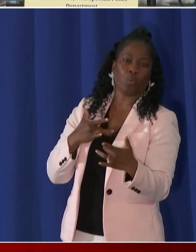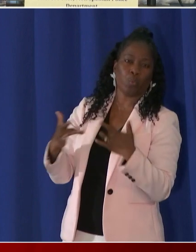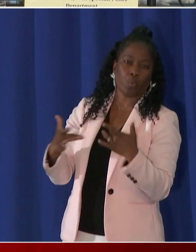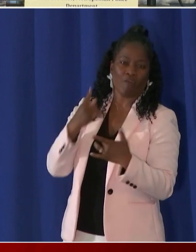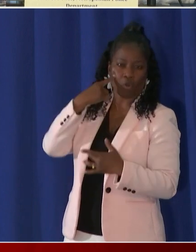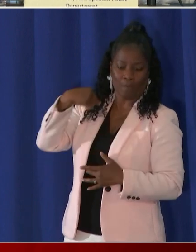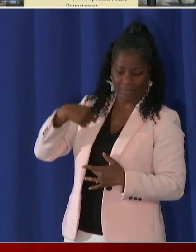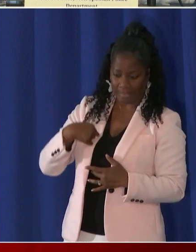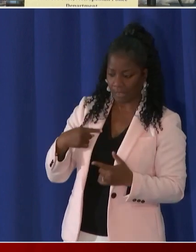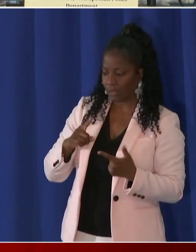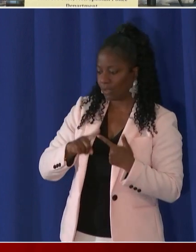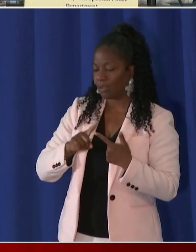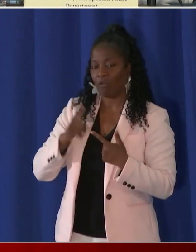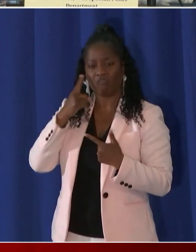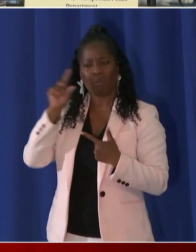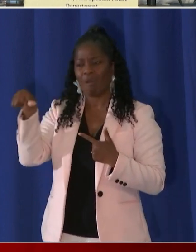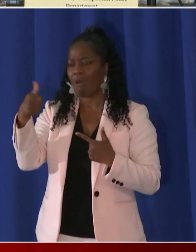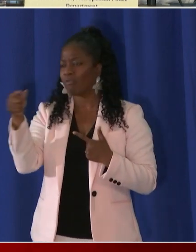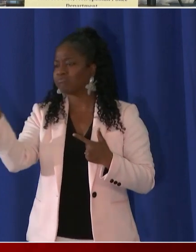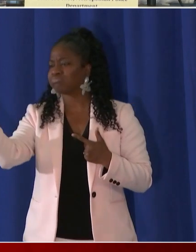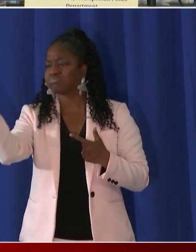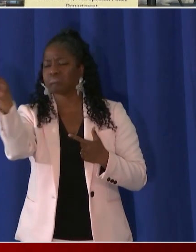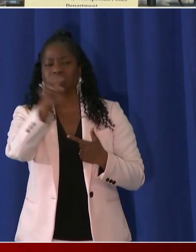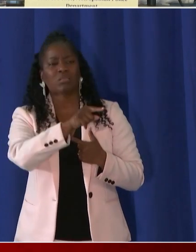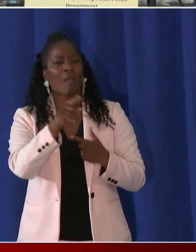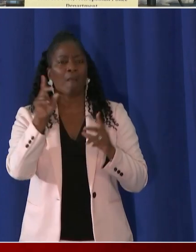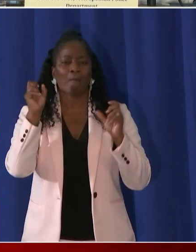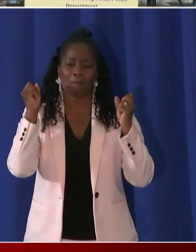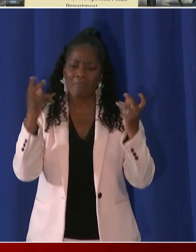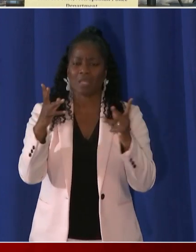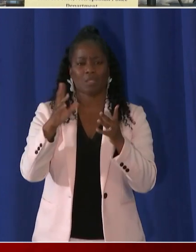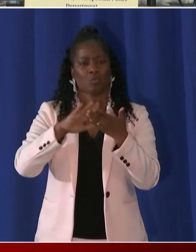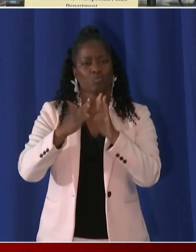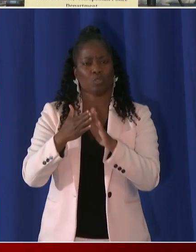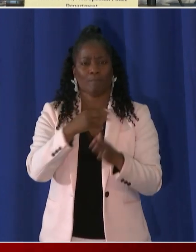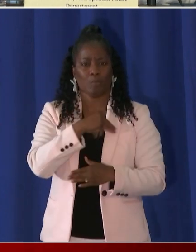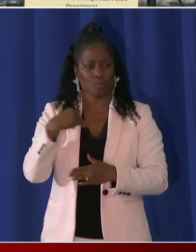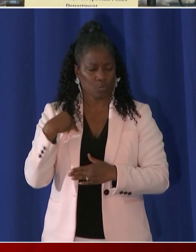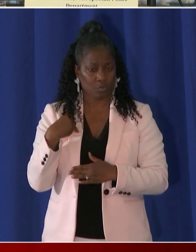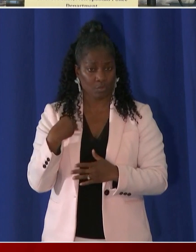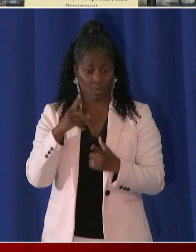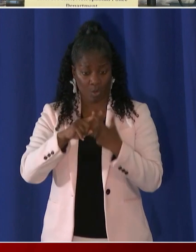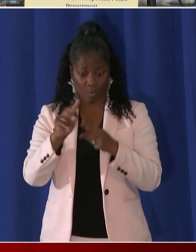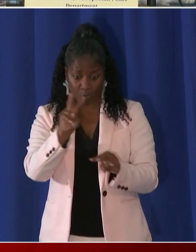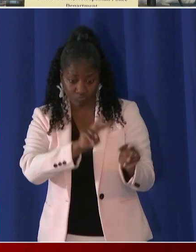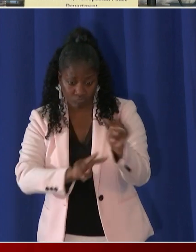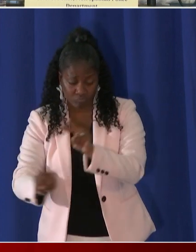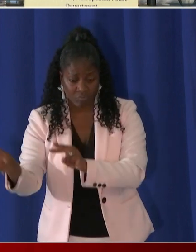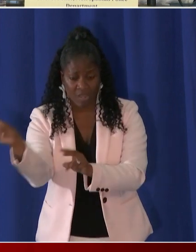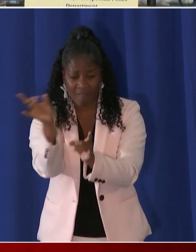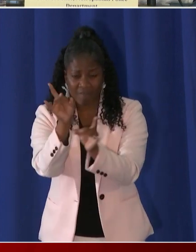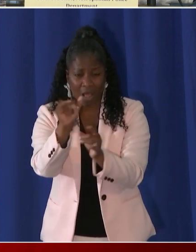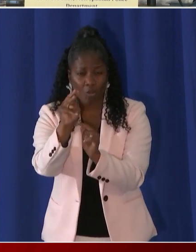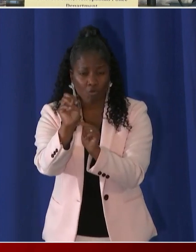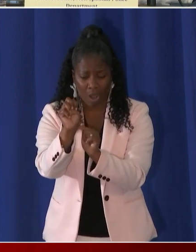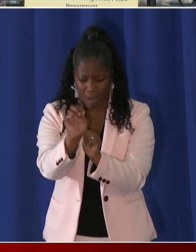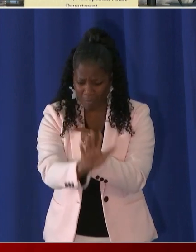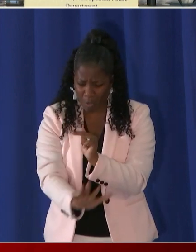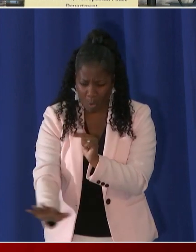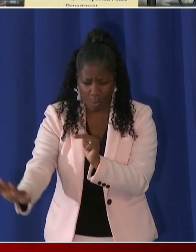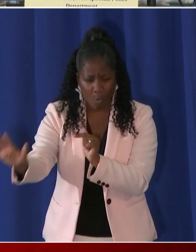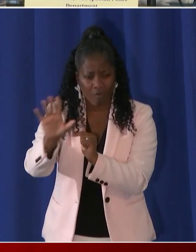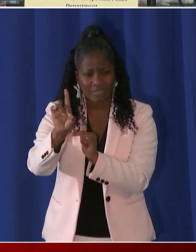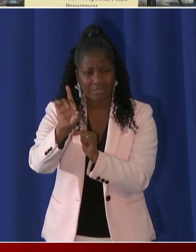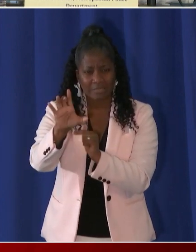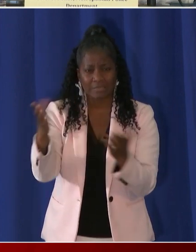for me. It's an area of concern, I'm sure, for many community members. When we look at violent crime across the board, right now in the District